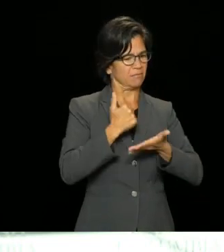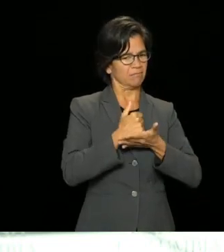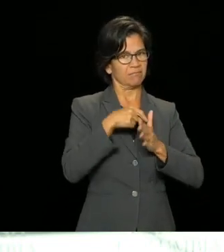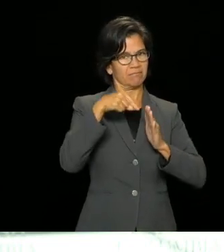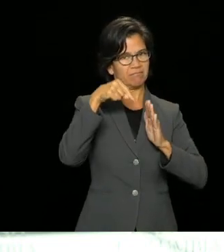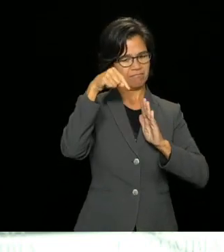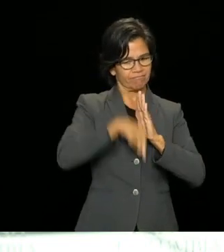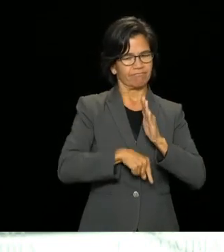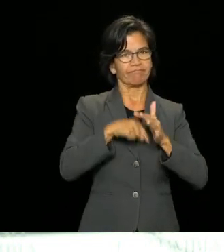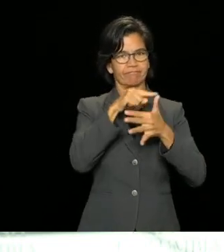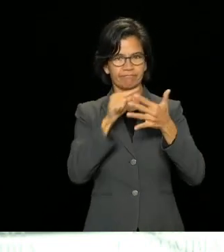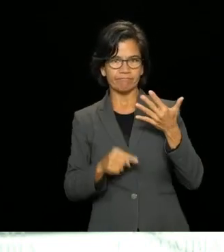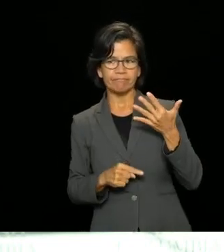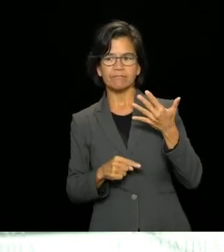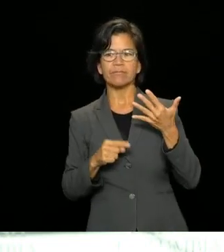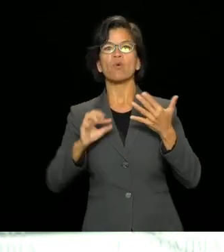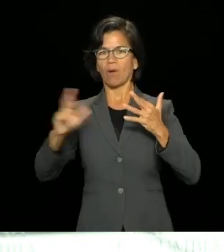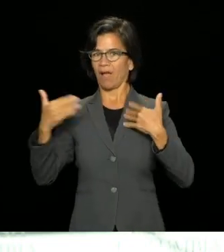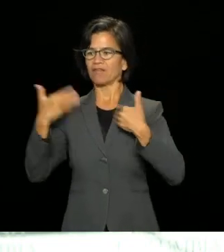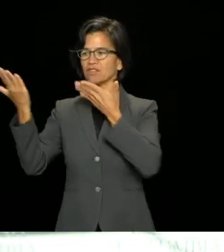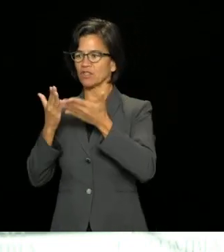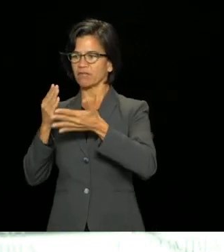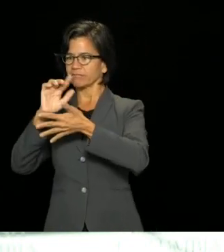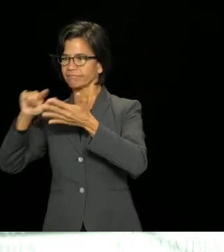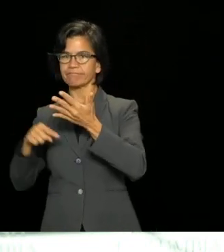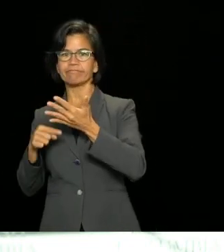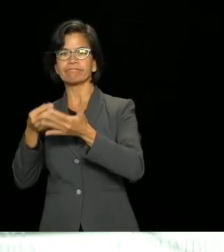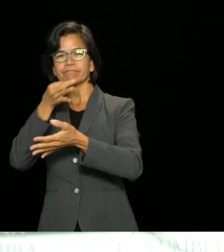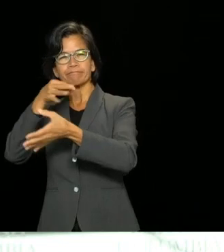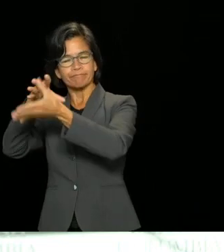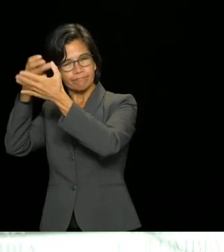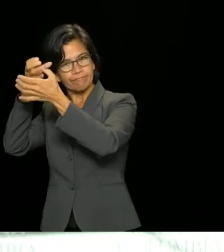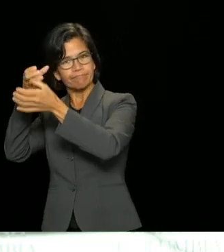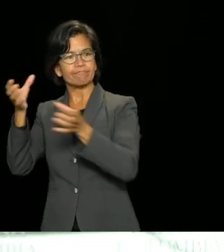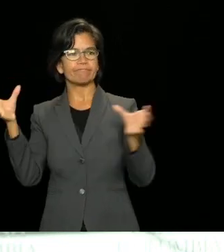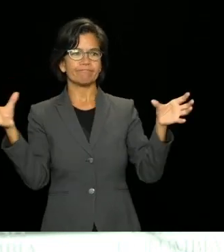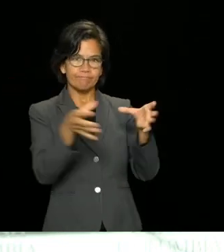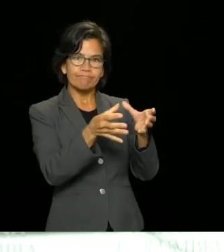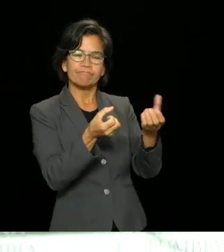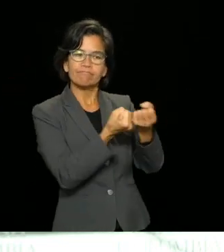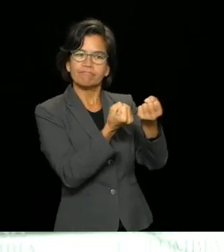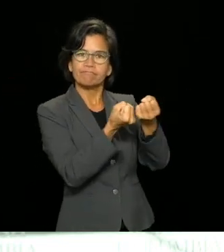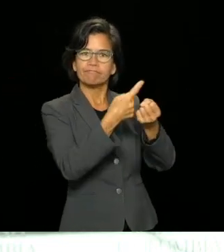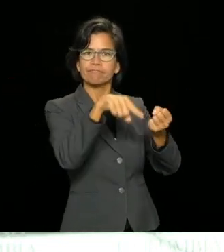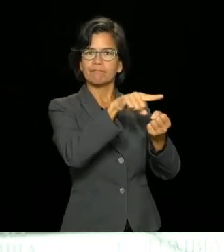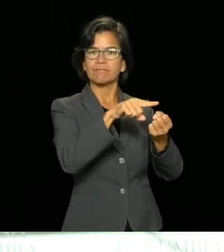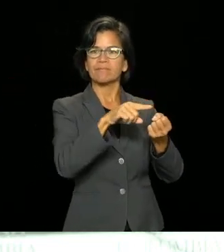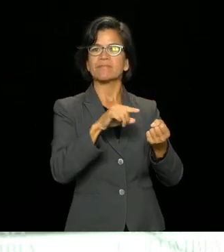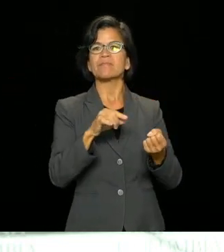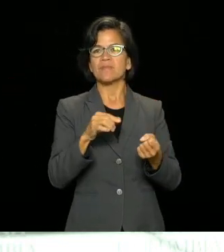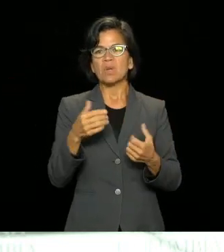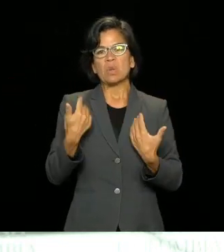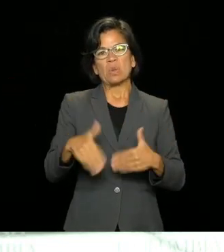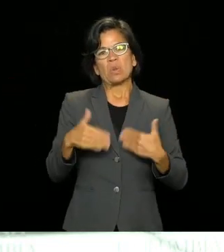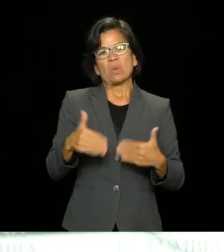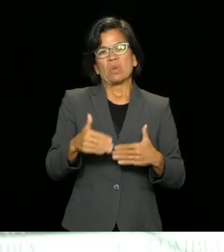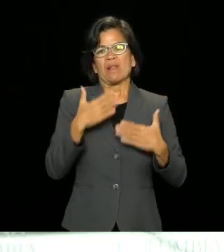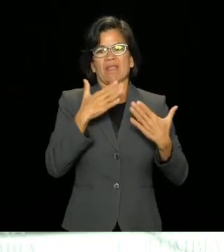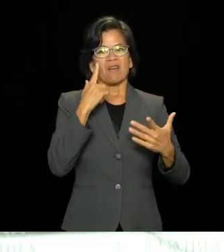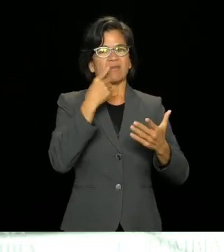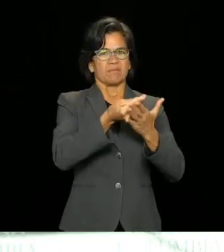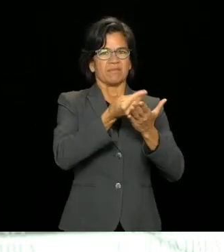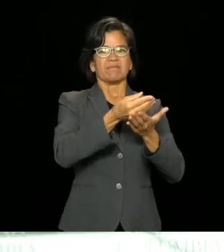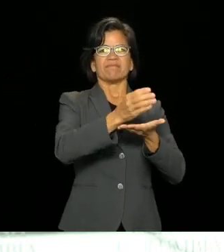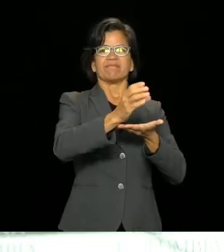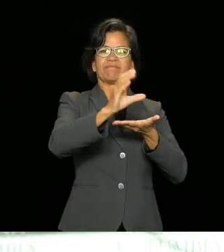Minister Farnworth and Parliamentary Secretary Dean, because this is not an easy issue to talk about. It's not easy for